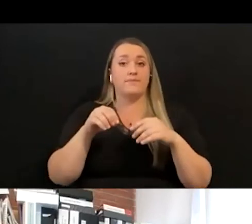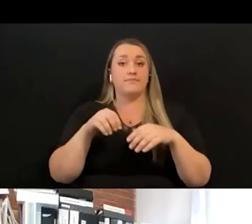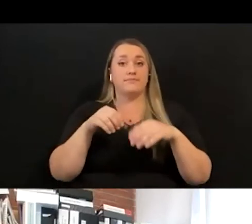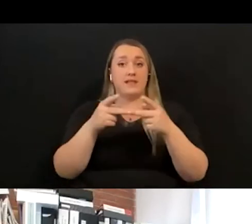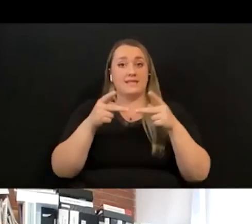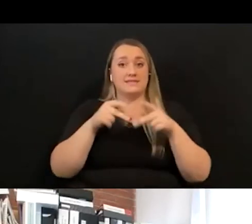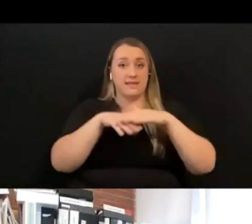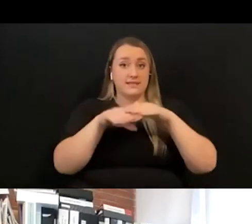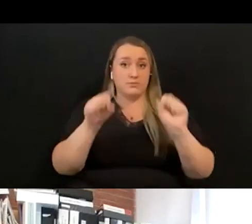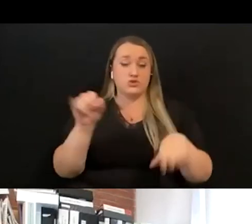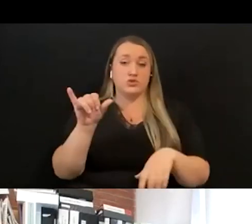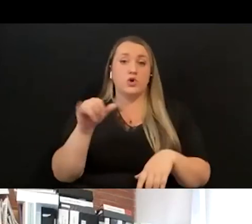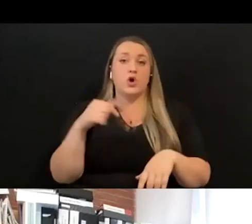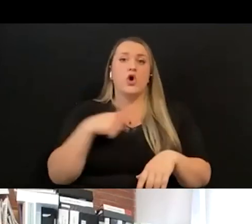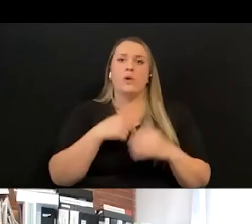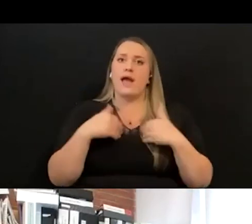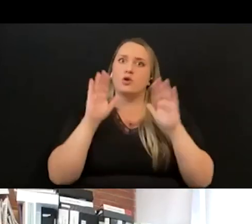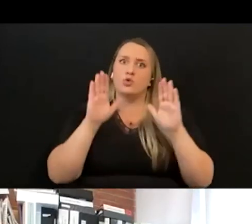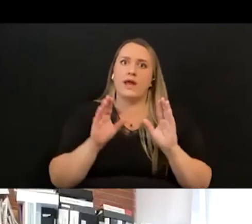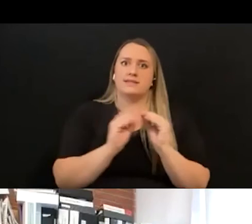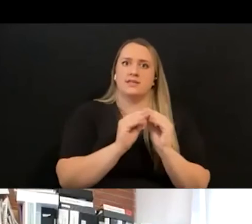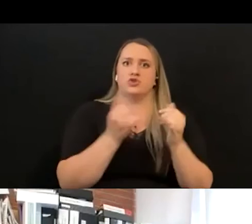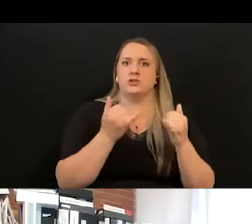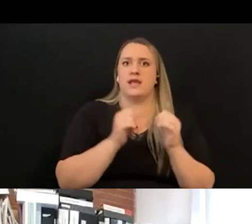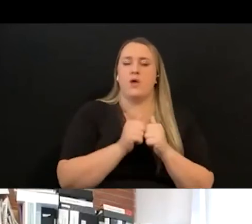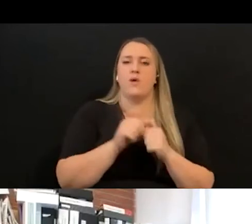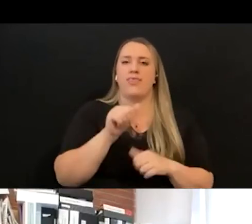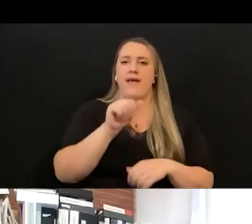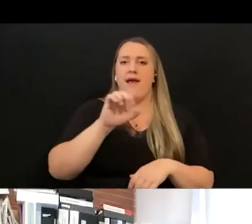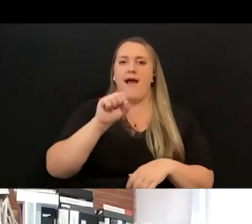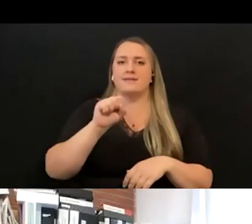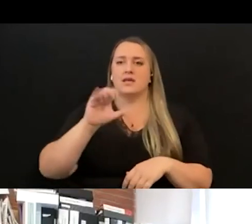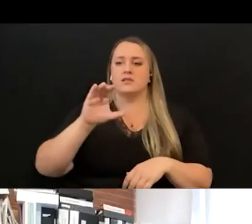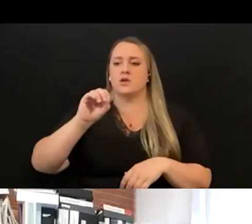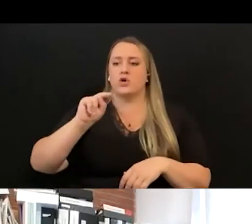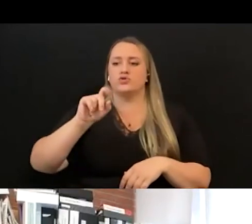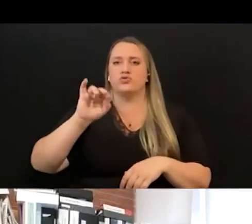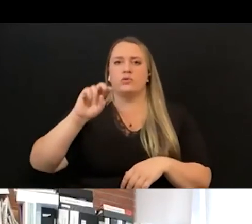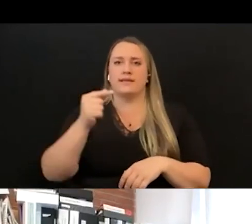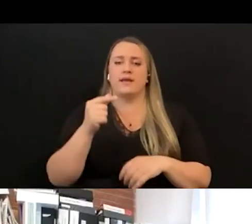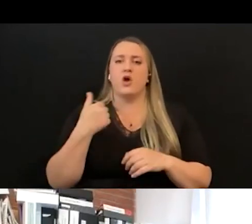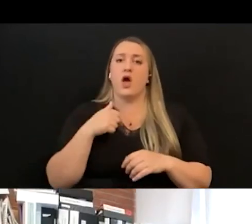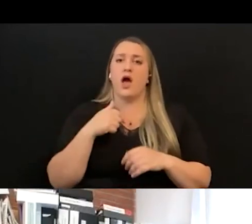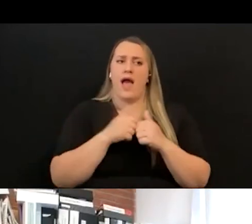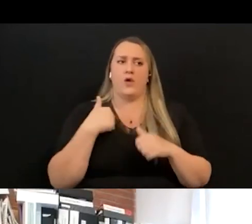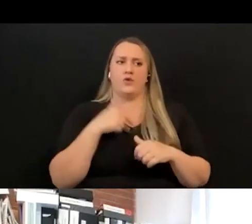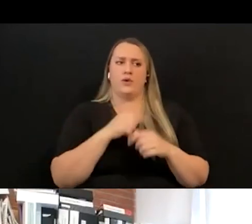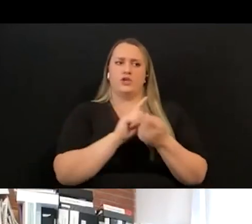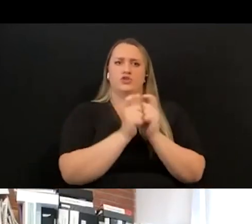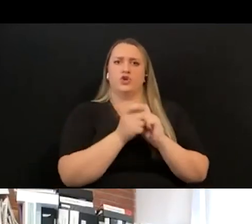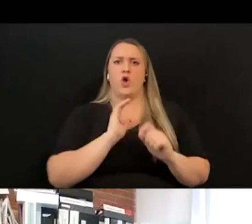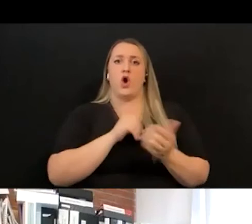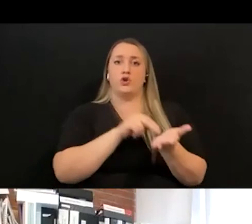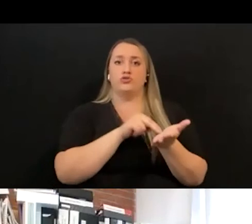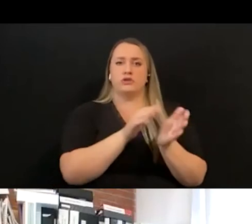great session today with Prime Access Consulting, which got us to think about how do we turn our nursing nook actually into a kind of